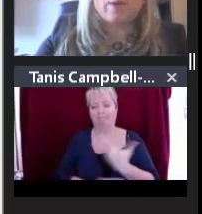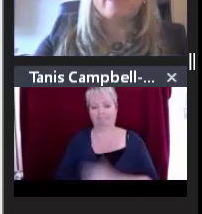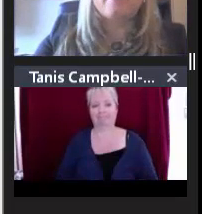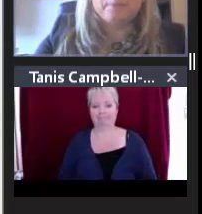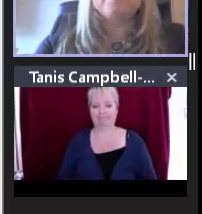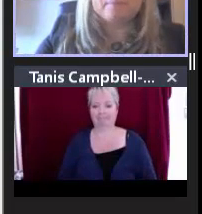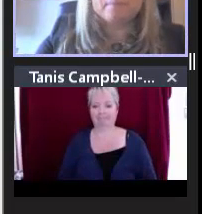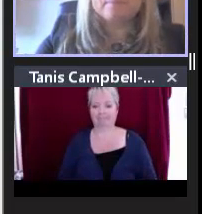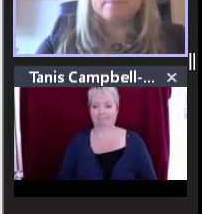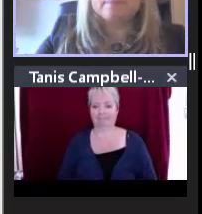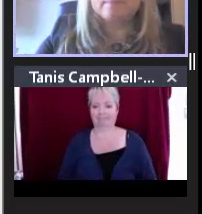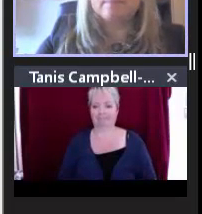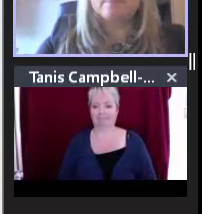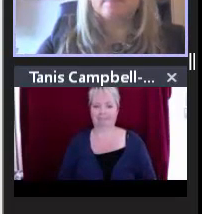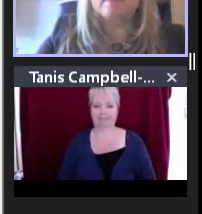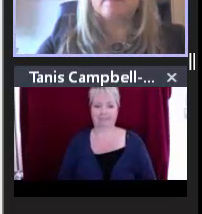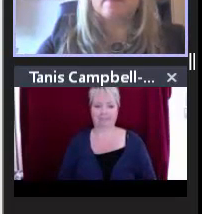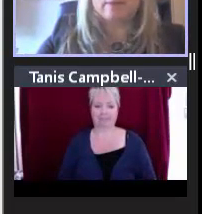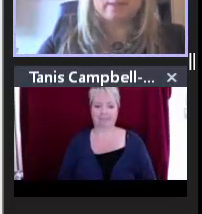Okay.